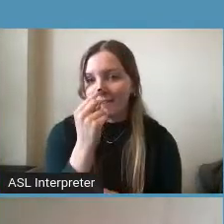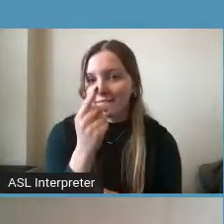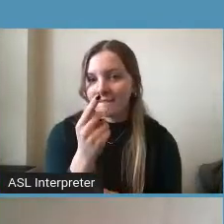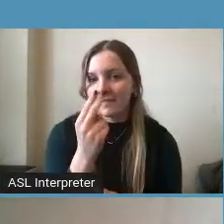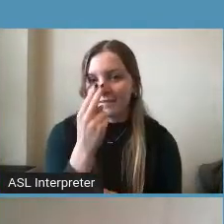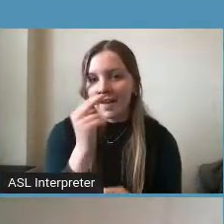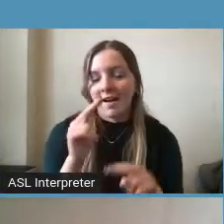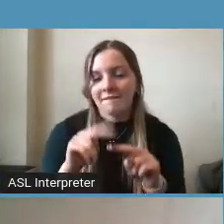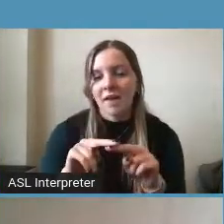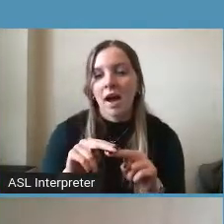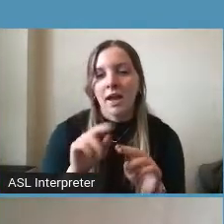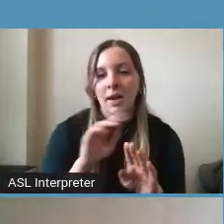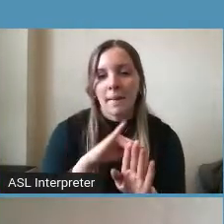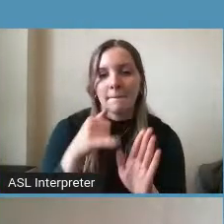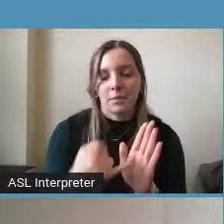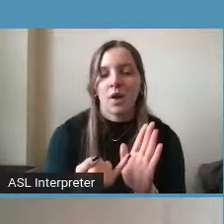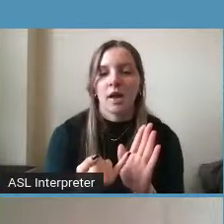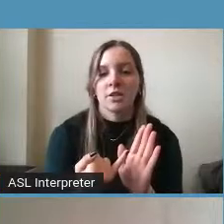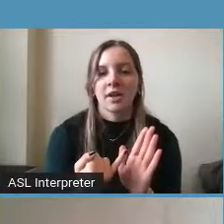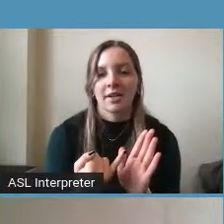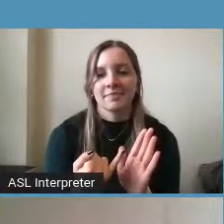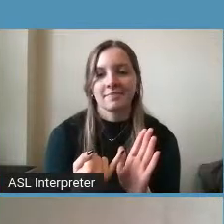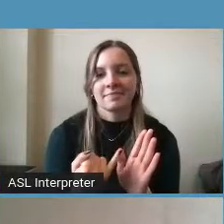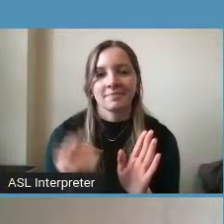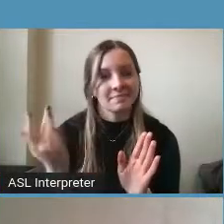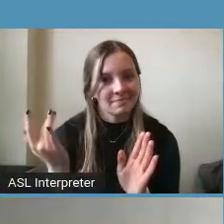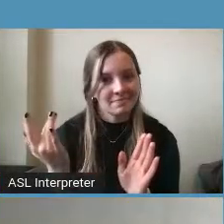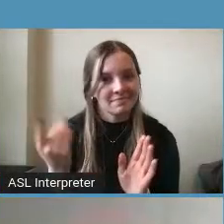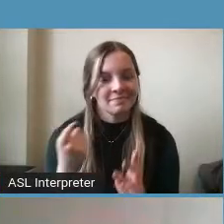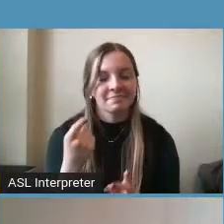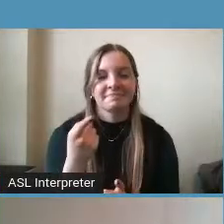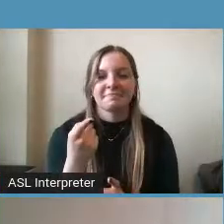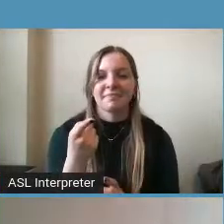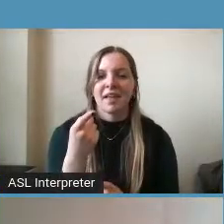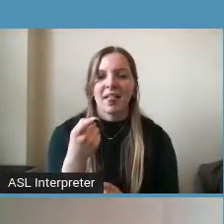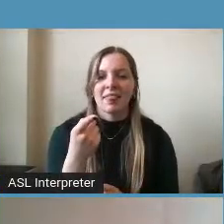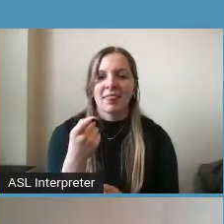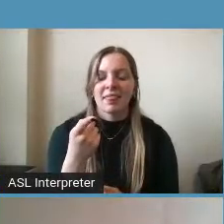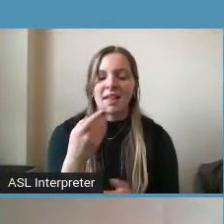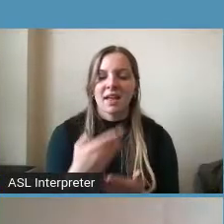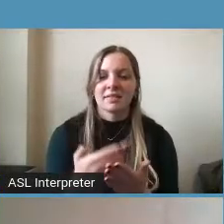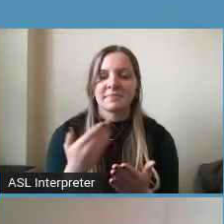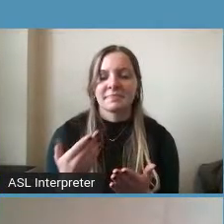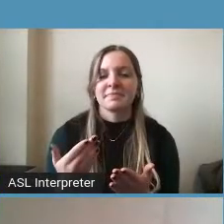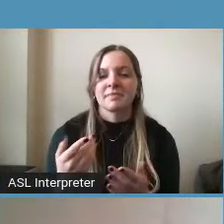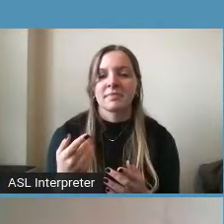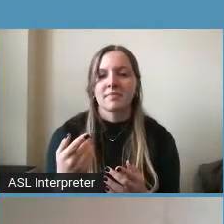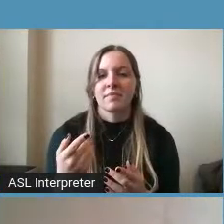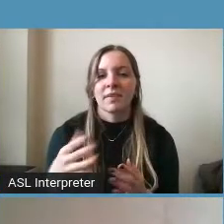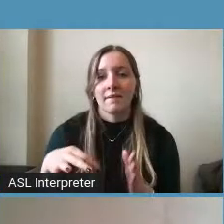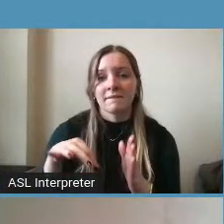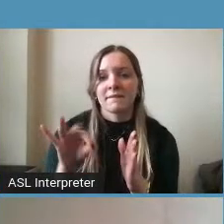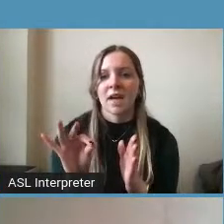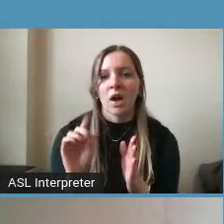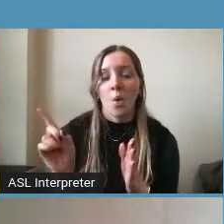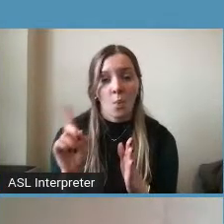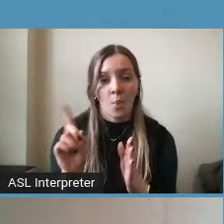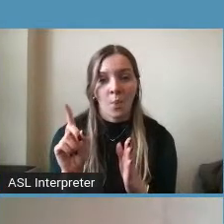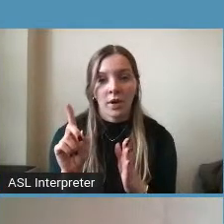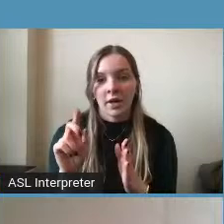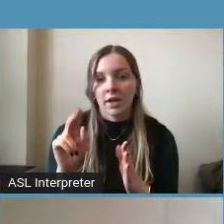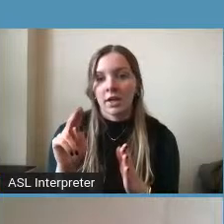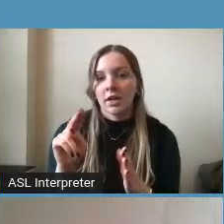was found in the Netherlands, and it's I'm trying to remember the date now. Whoops, sorry, but it's at least a couple hundred years